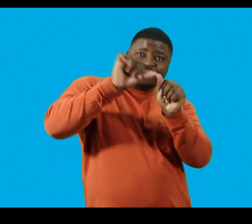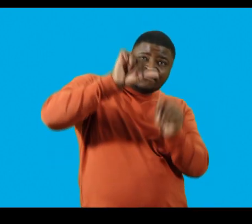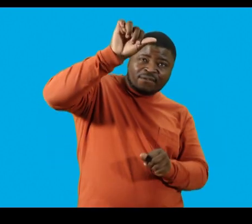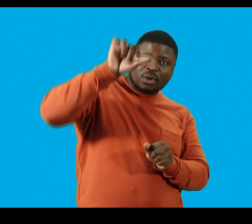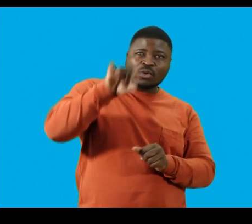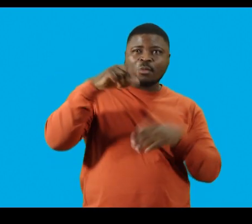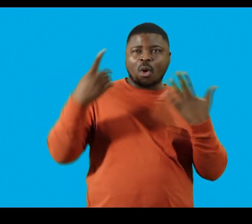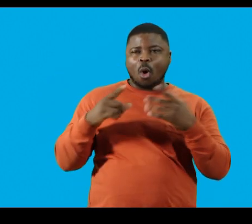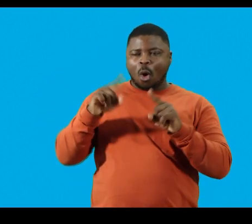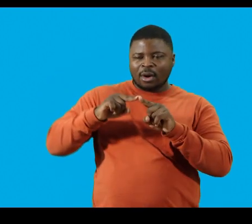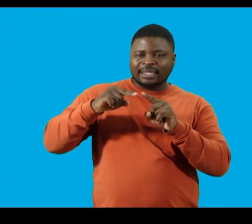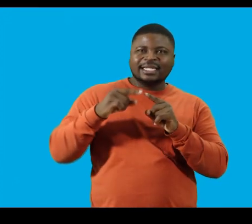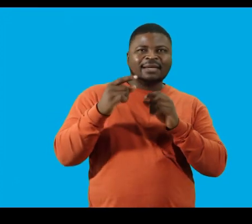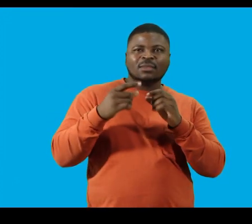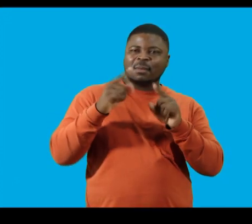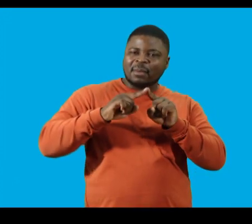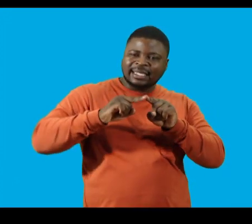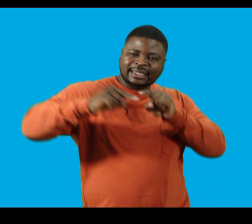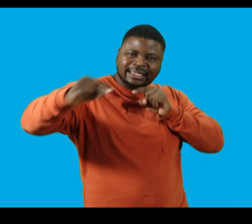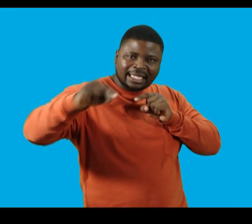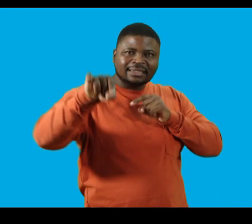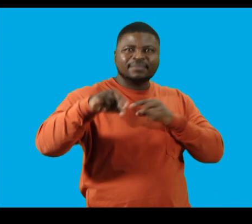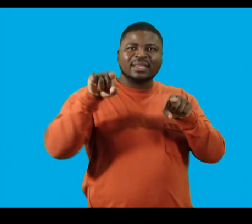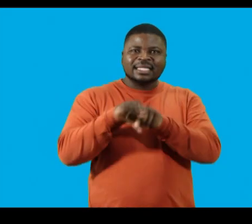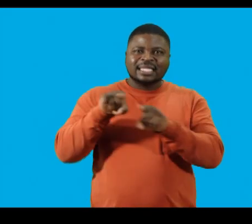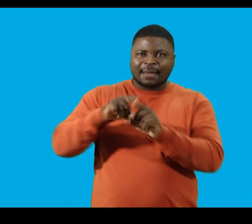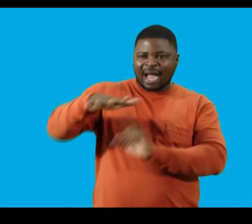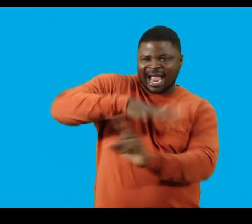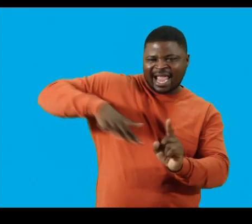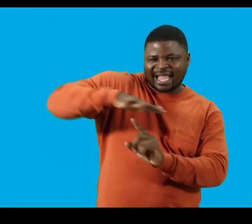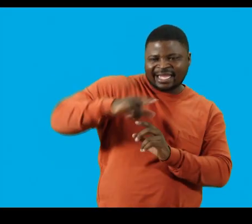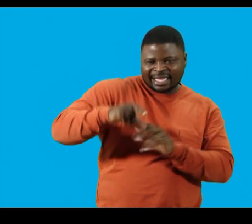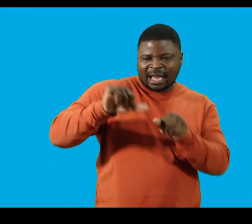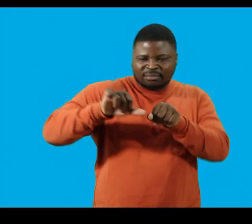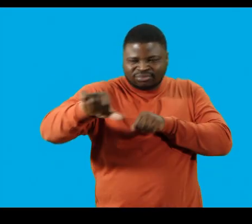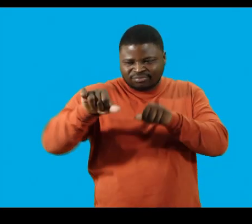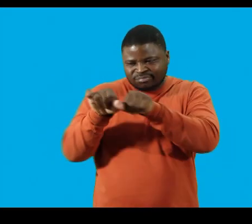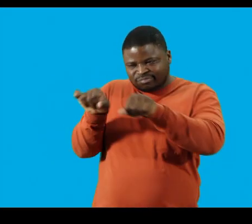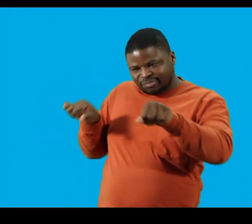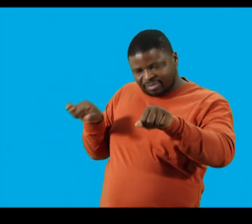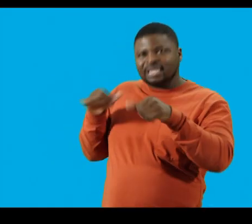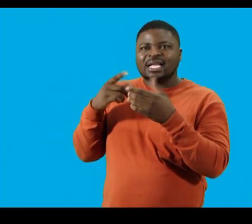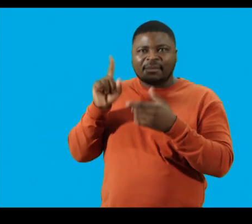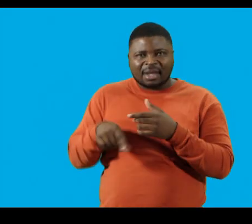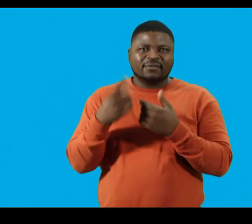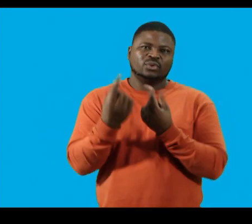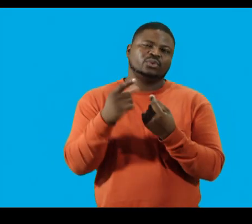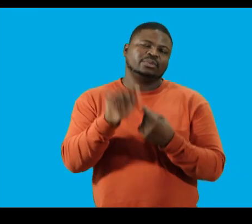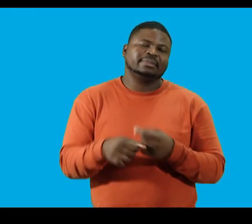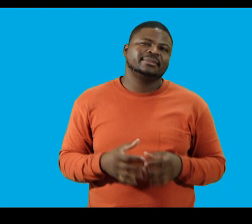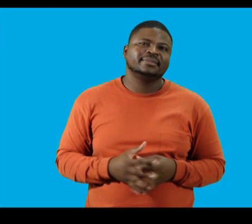distance, and calculate perimeter, area, volume, and surface area.